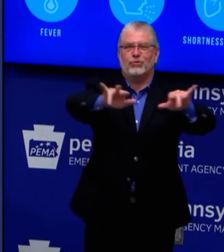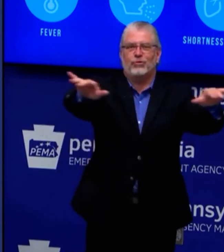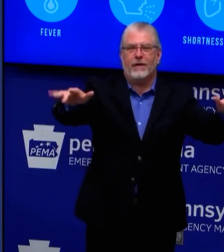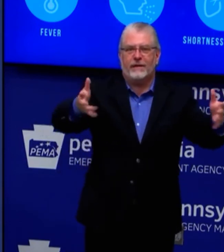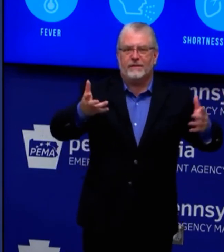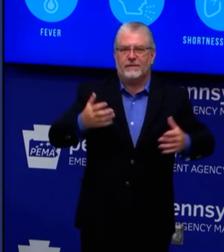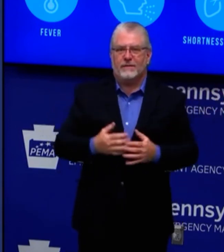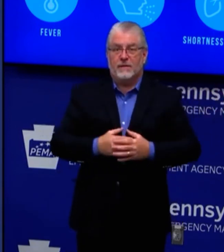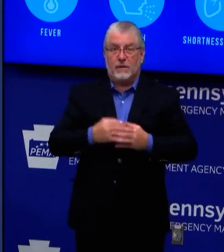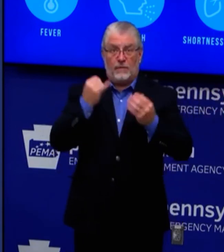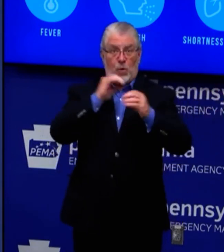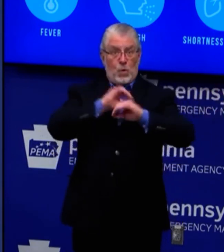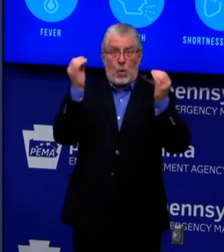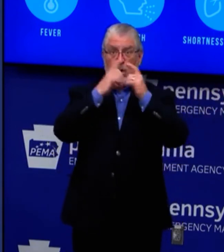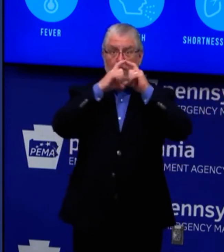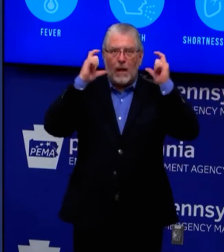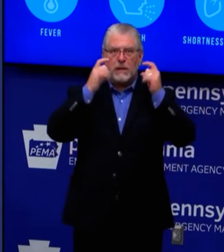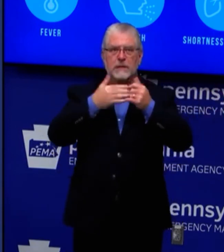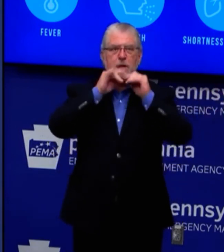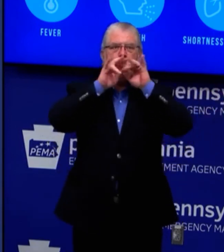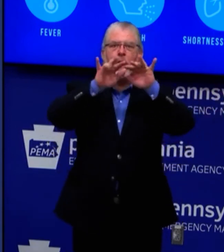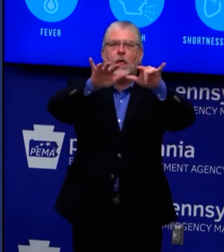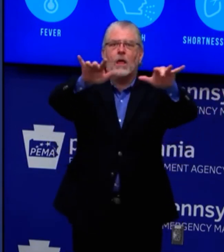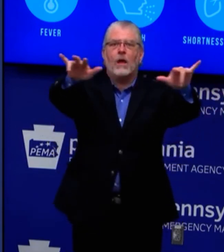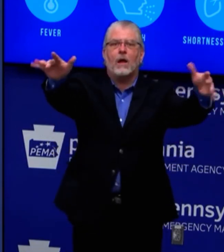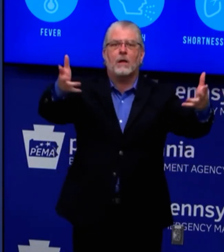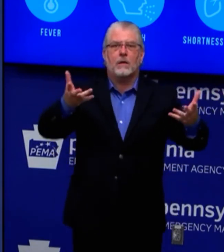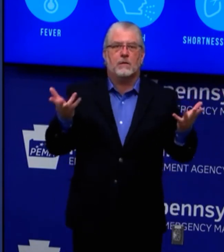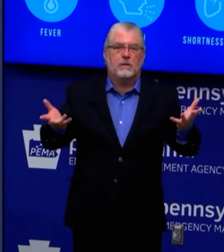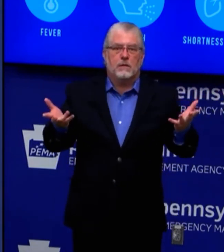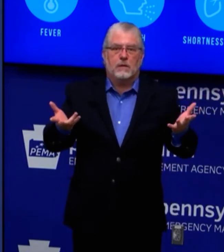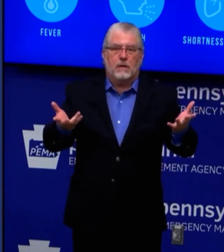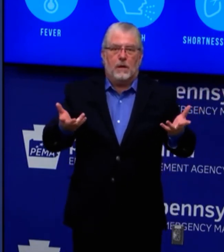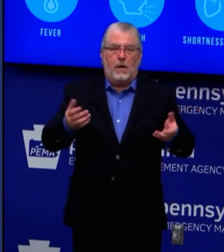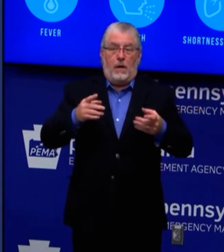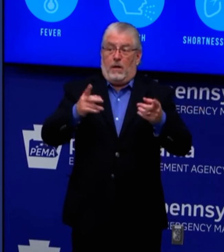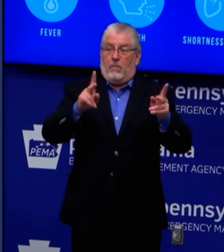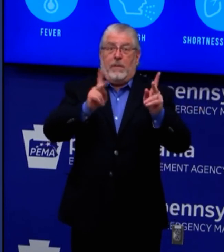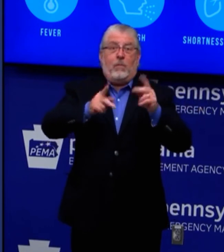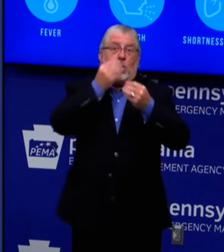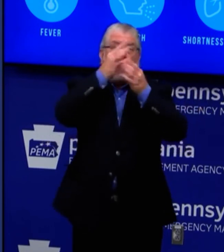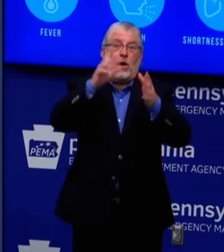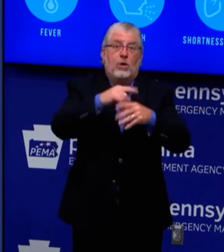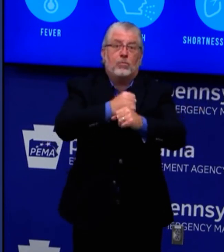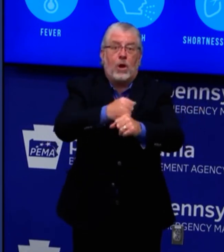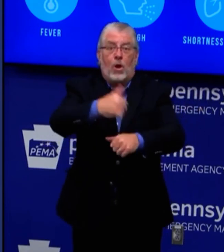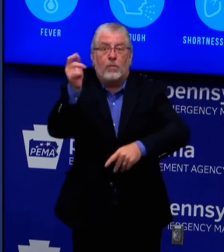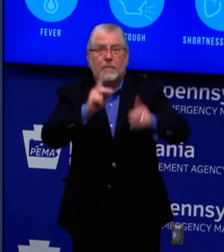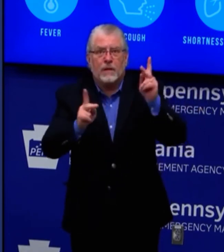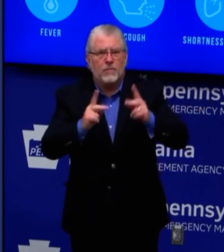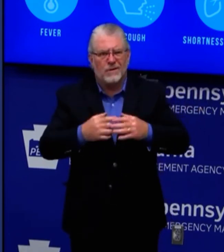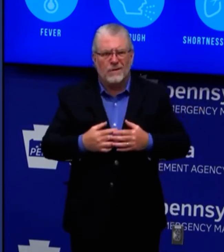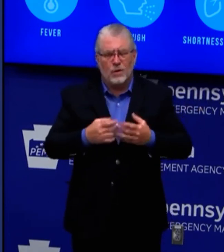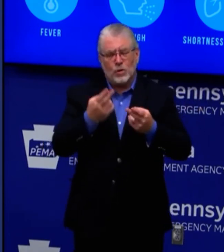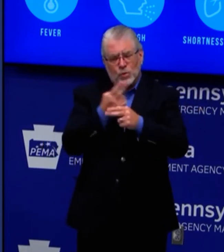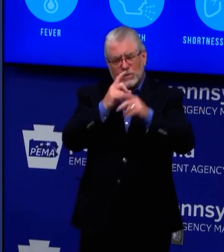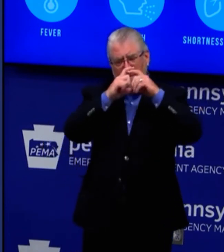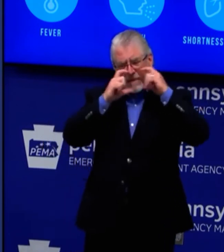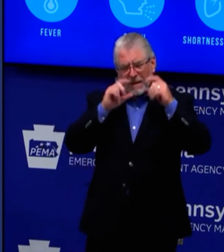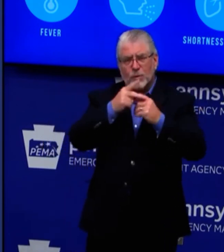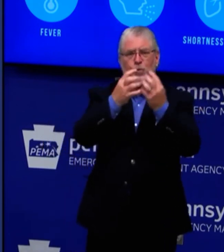then you're being fairly cavalier about protecting the people around you. And that includes people that you might care about very much. So